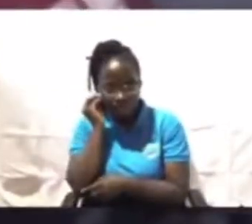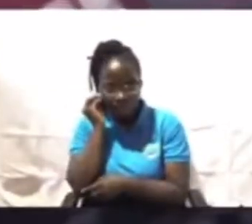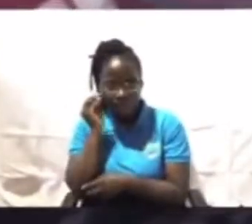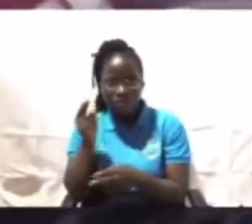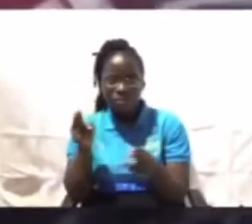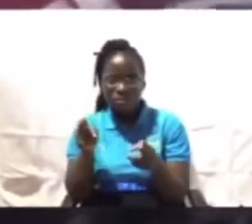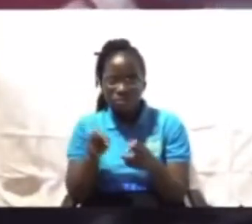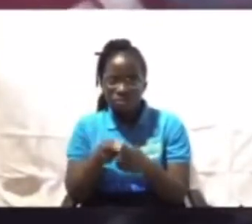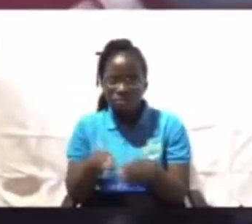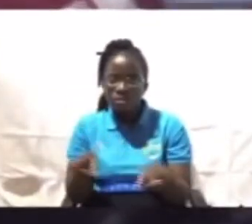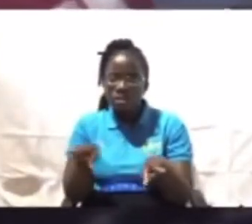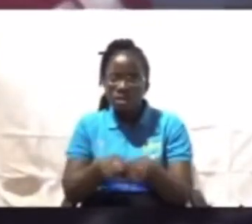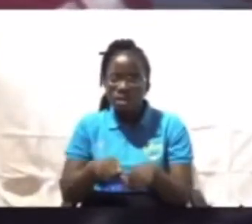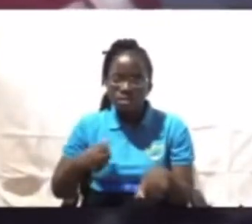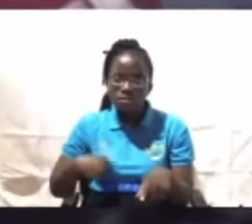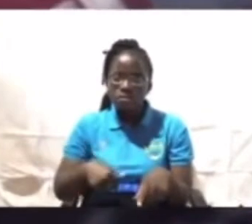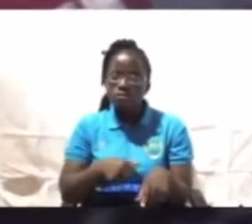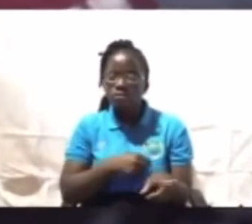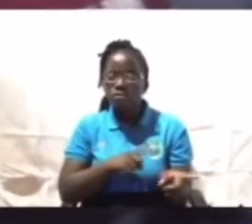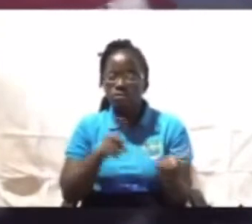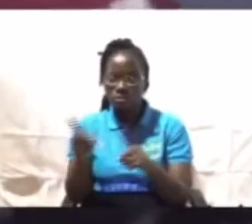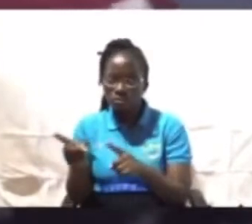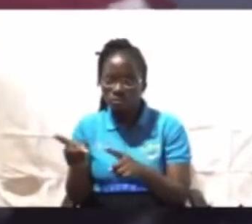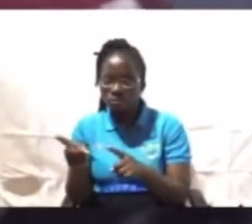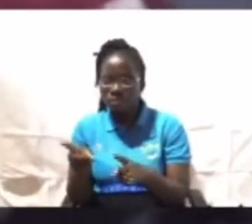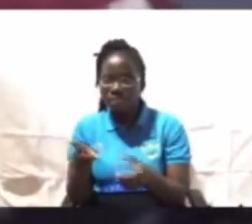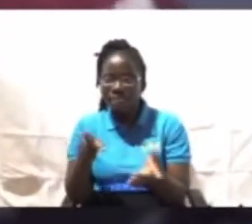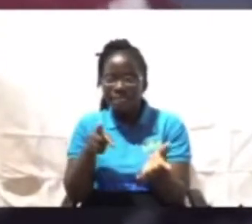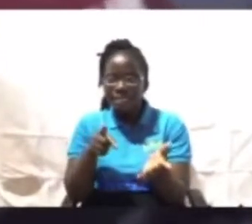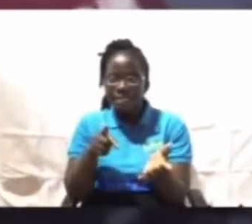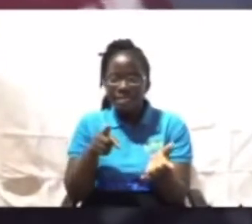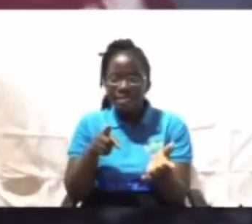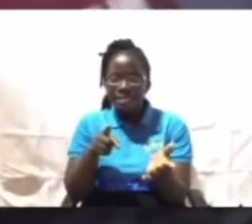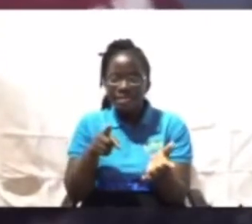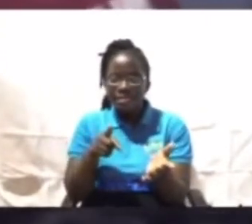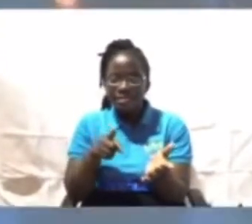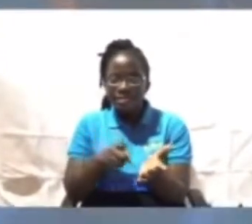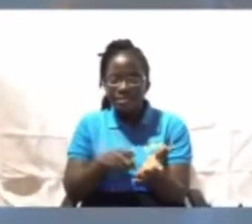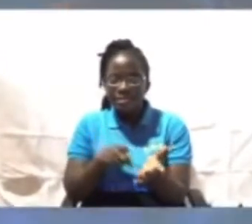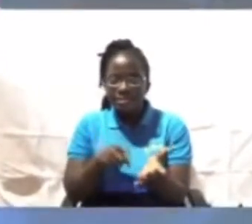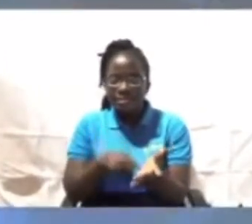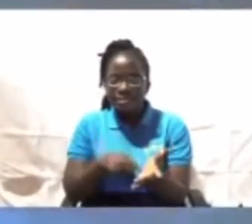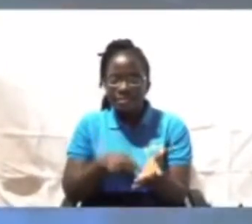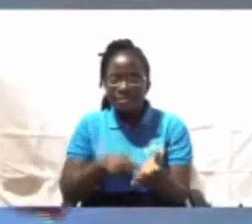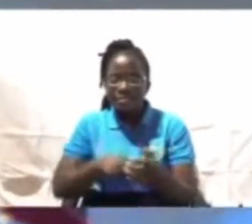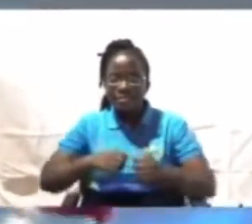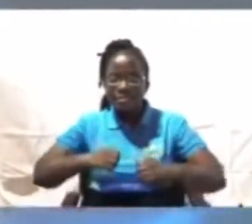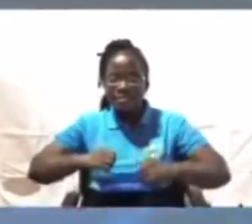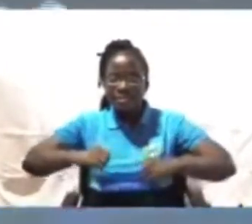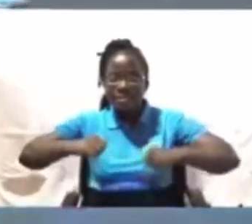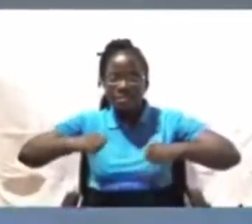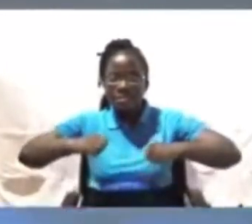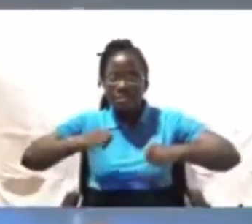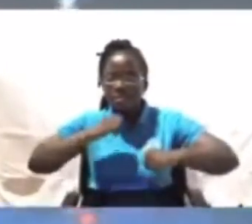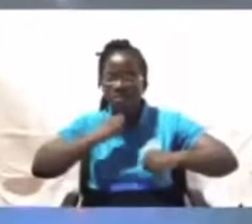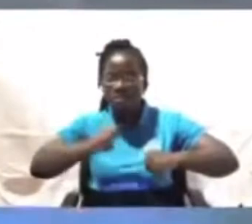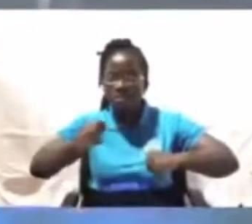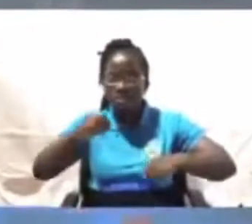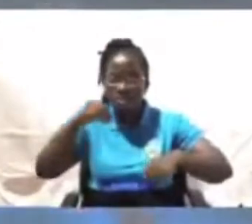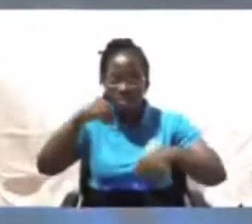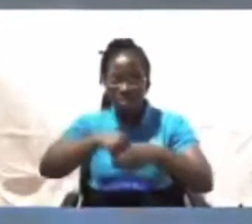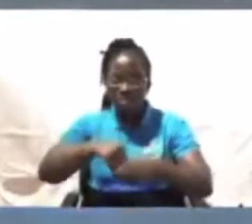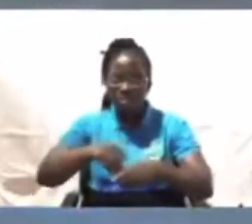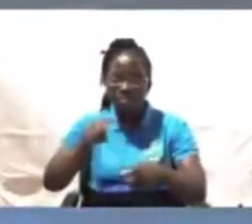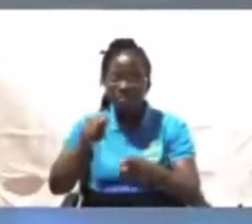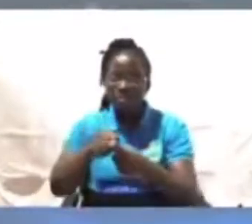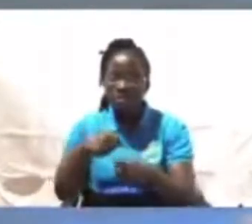dear Sam Ray or Kumikum, I am for no. I dear to me, brother, I call. Obabes or Kwako Sin wo and our friend is